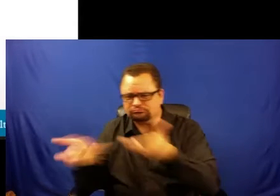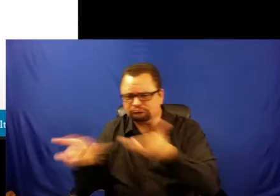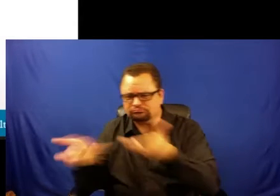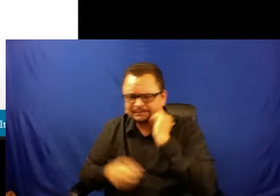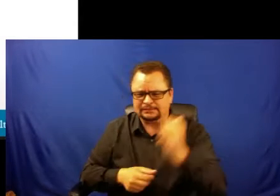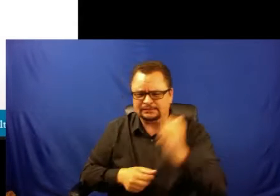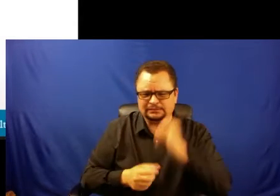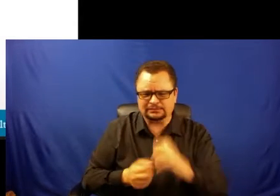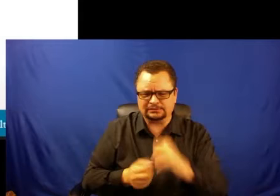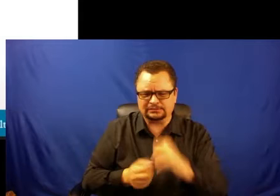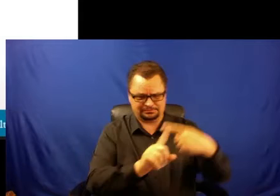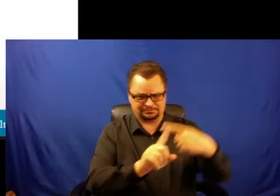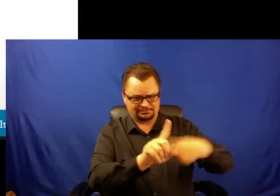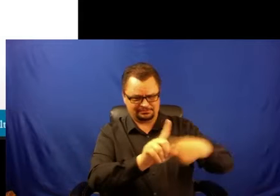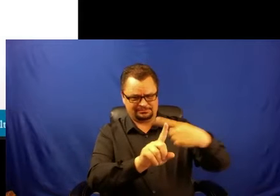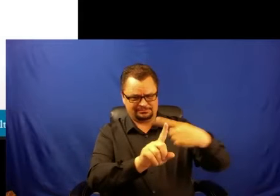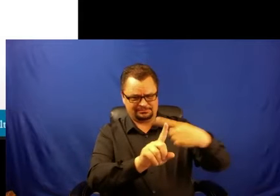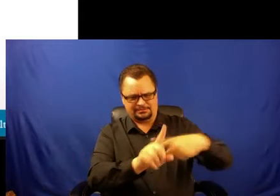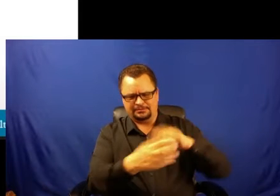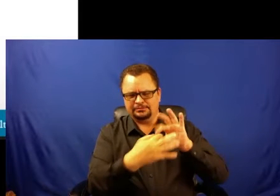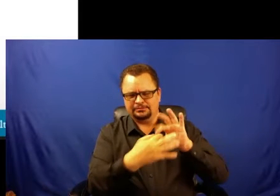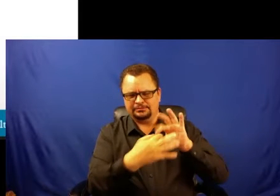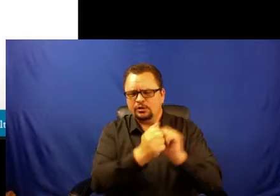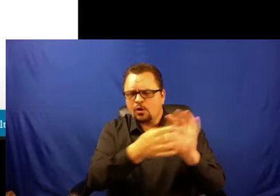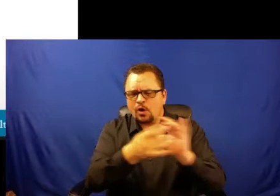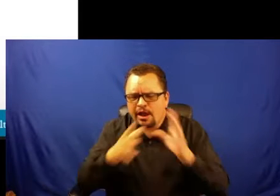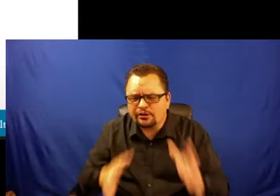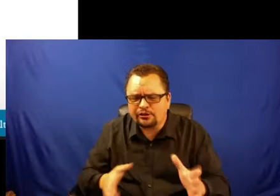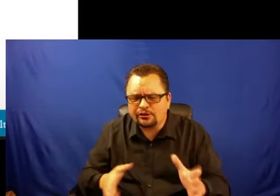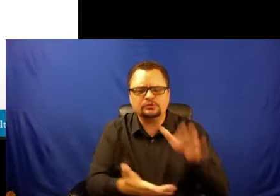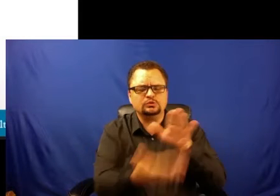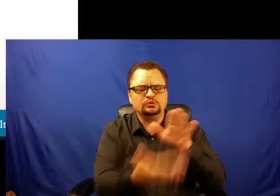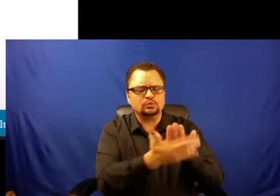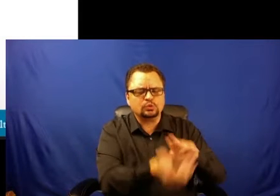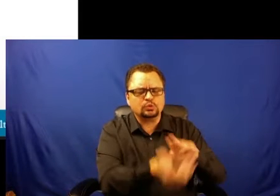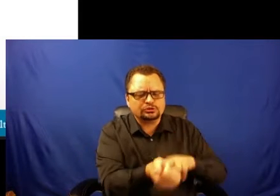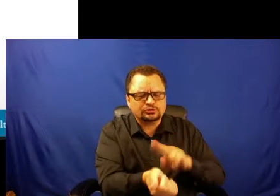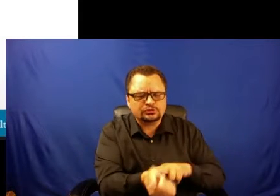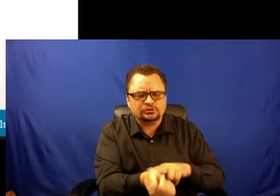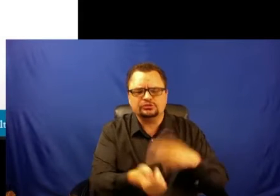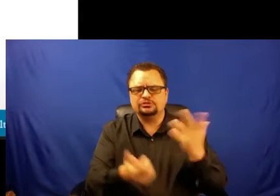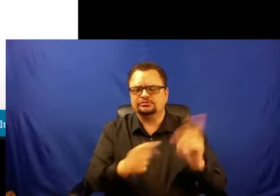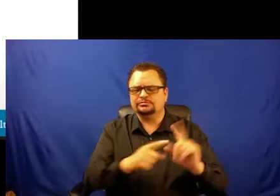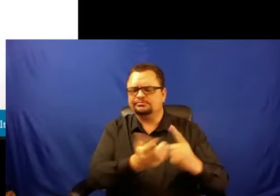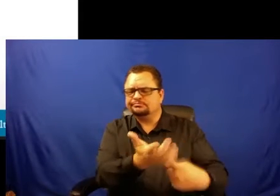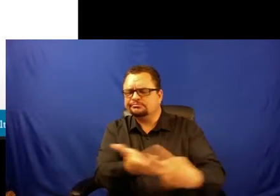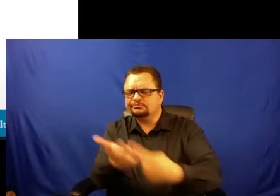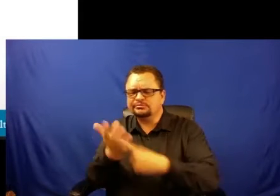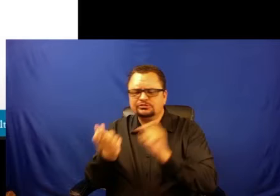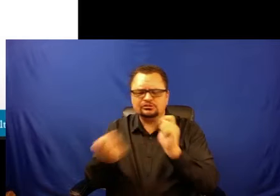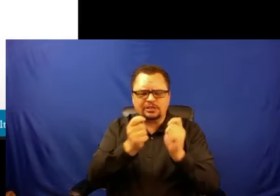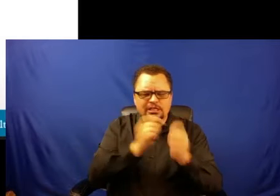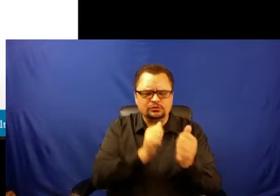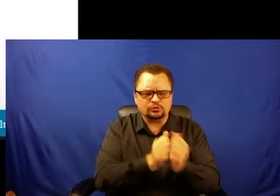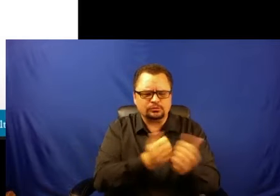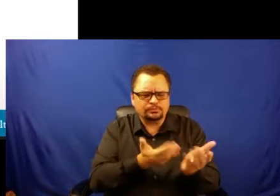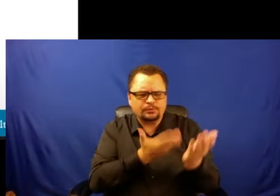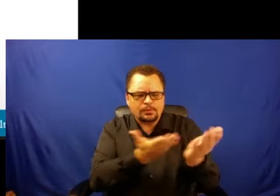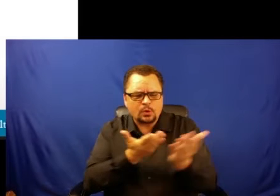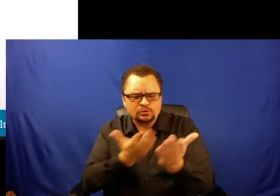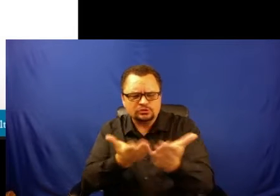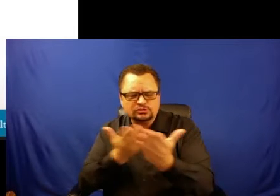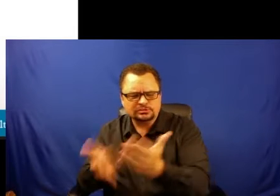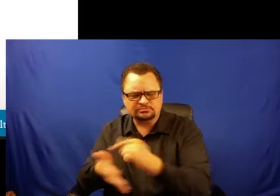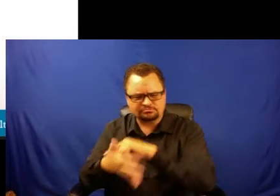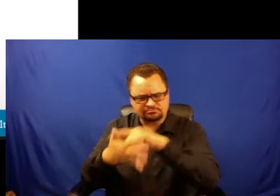convey any changes in our recommendations, and we'll host those more frequently on an as-needed basis, but also so that we can